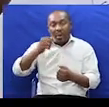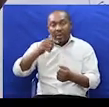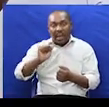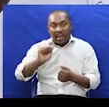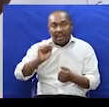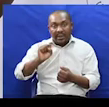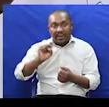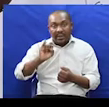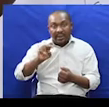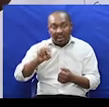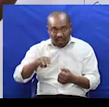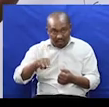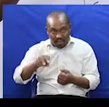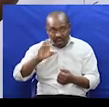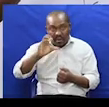water.